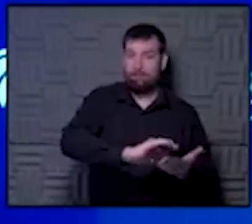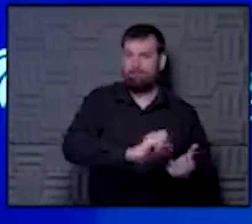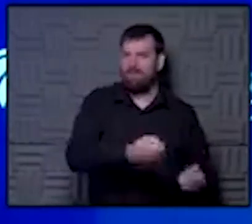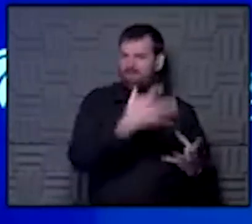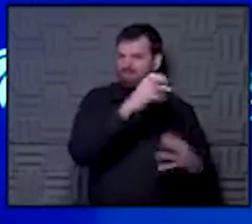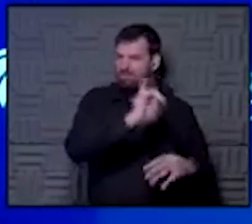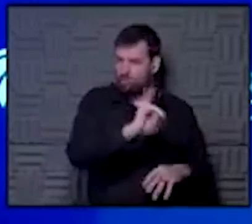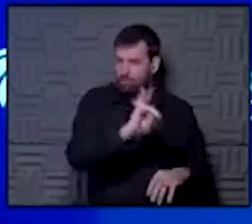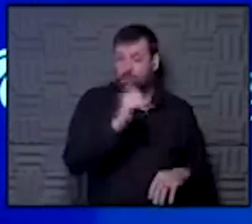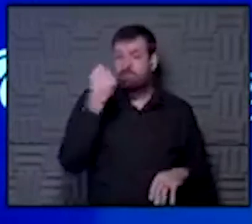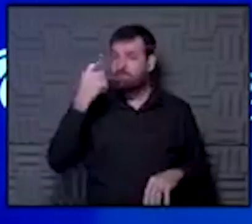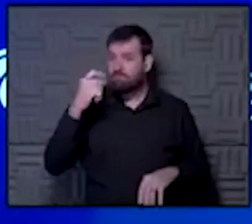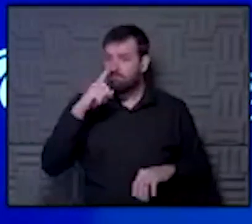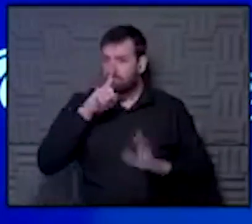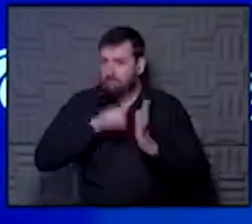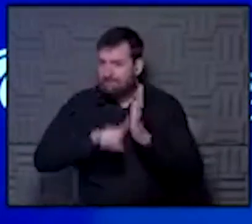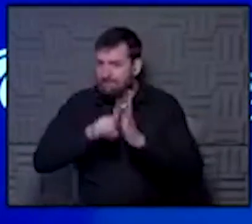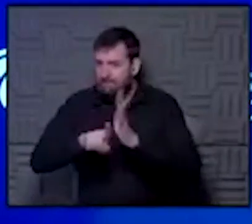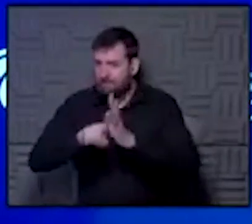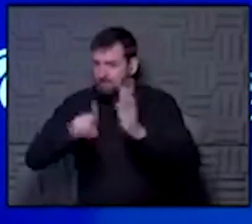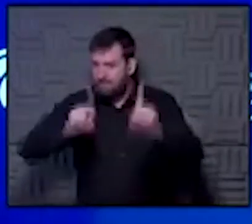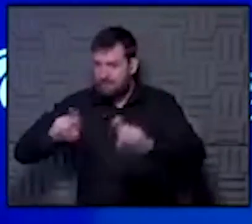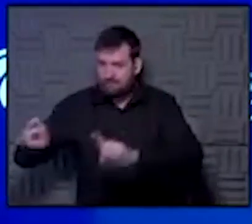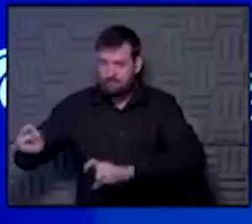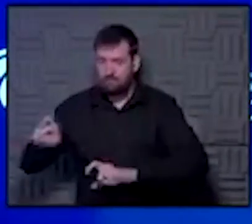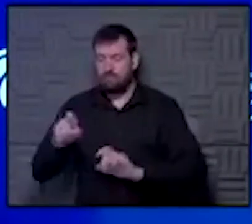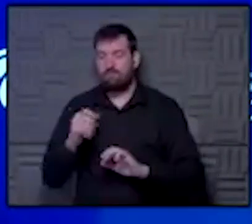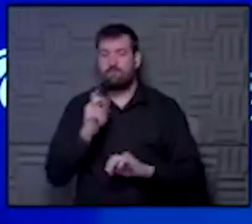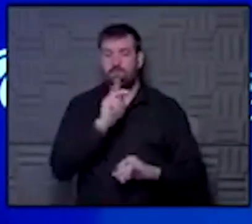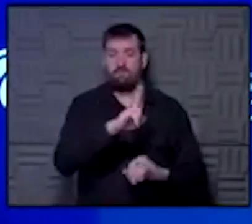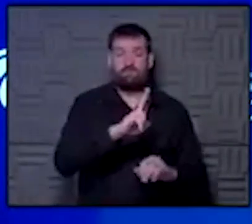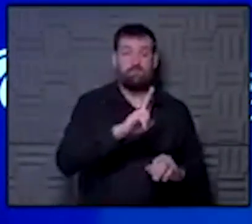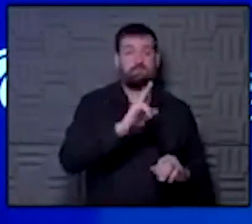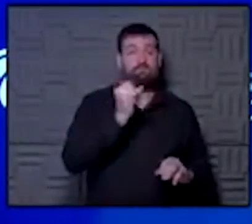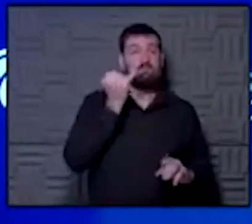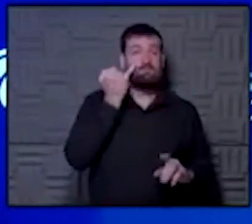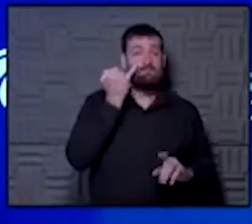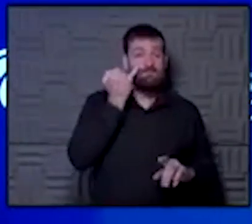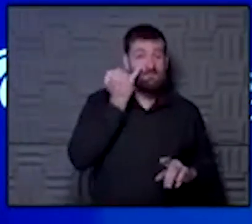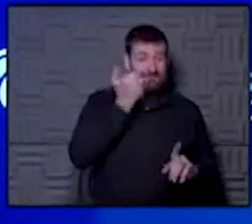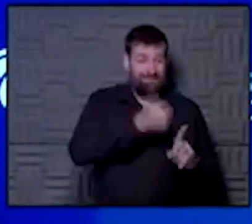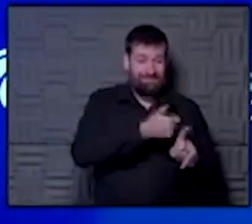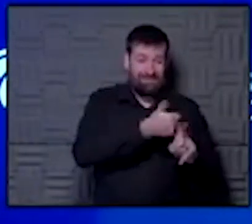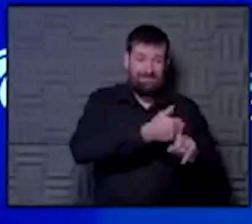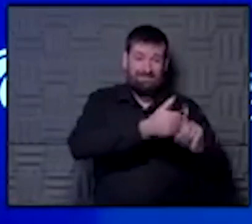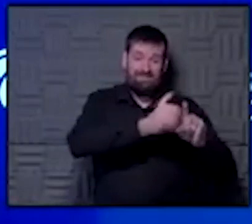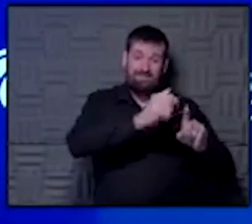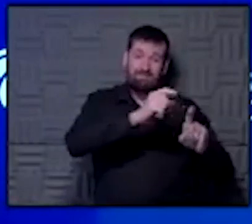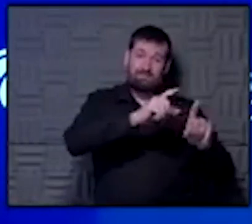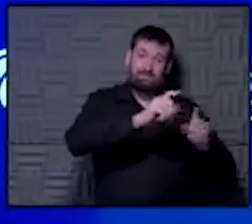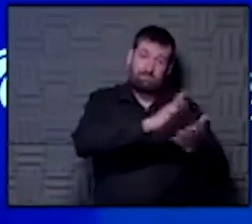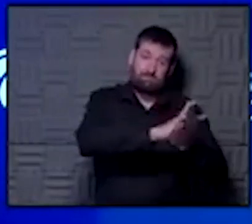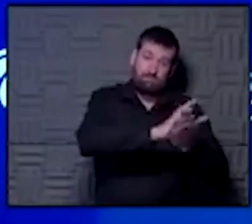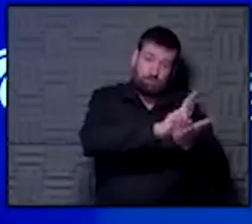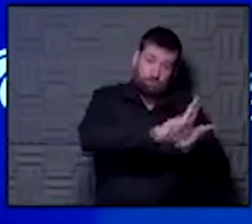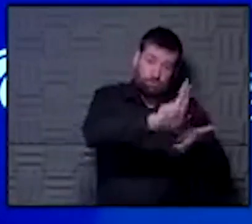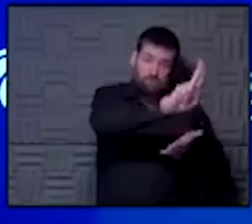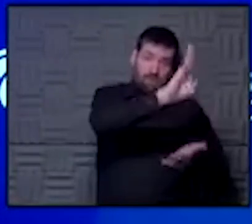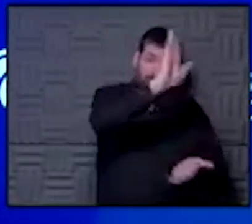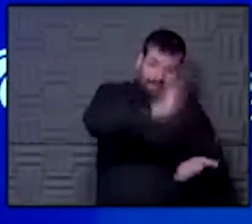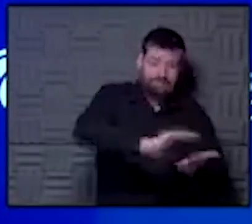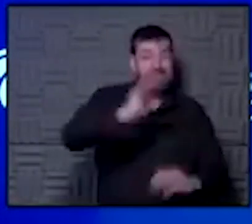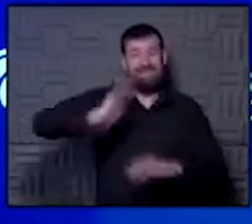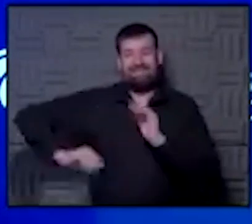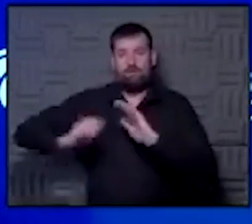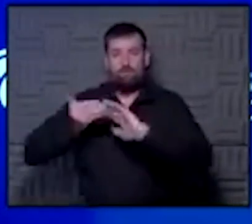and we do prevalence testing on the Orange campus, if that rate is lower than the rate in the community, how much concern do you